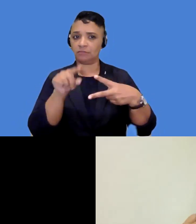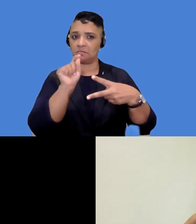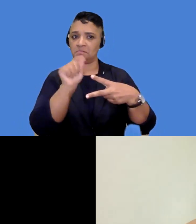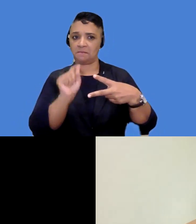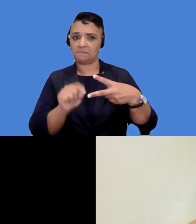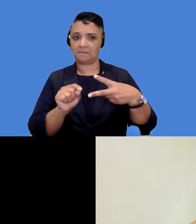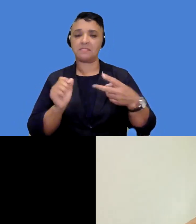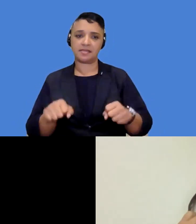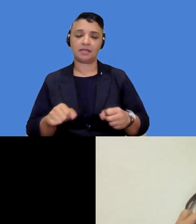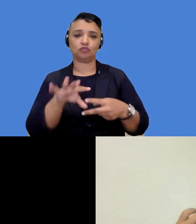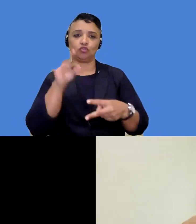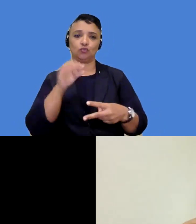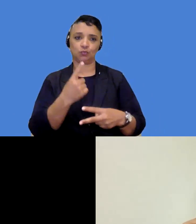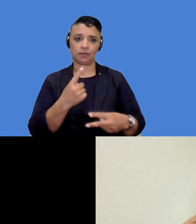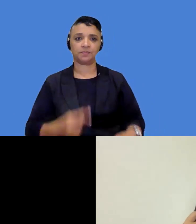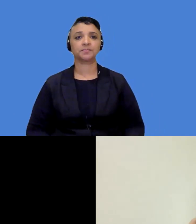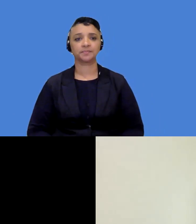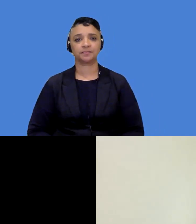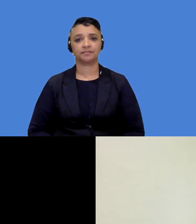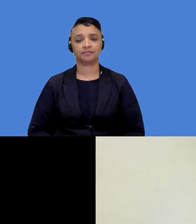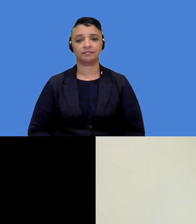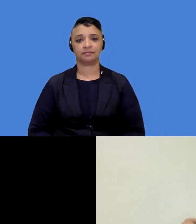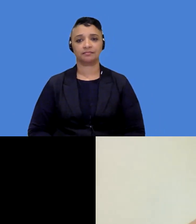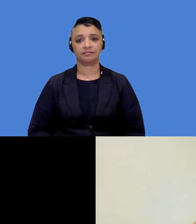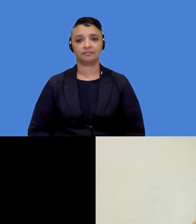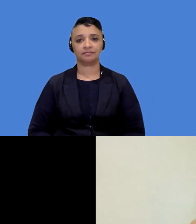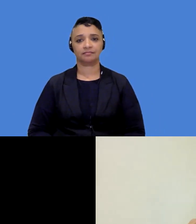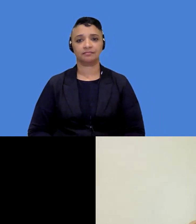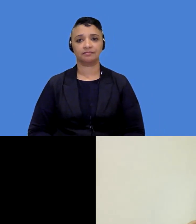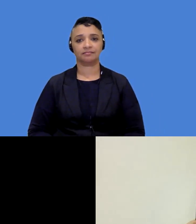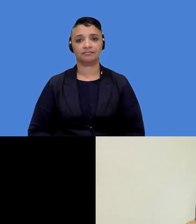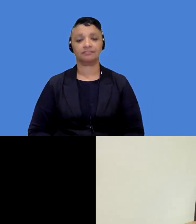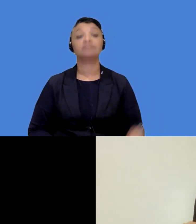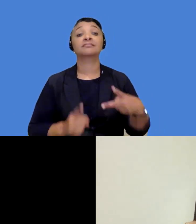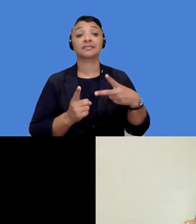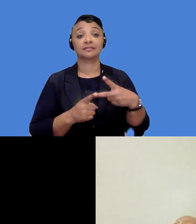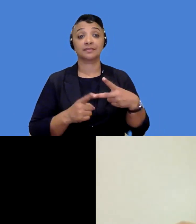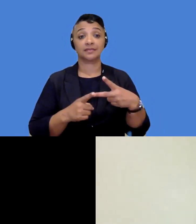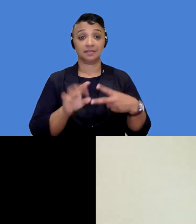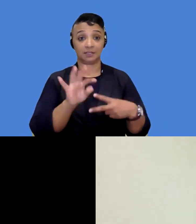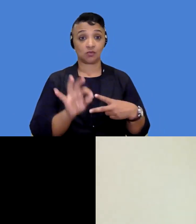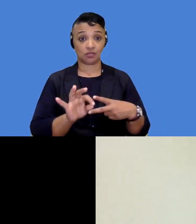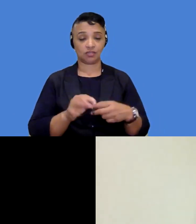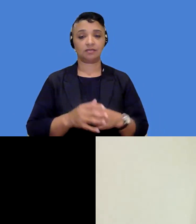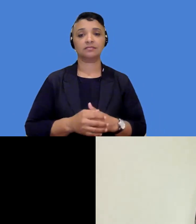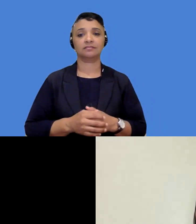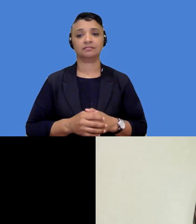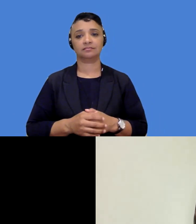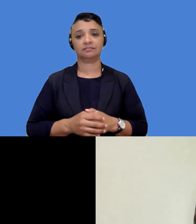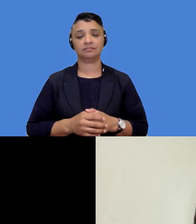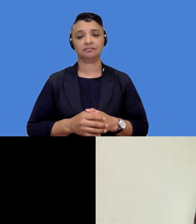Yes or no. The second question asks, to what